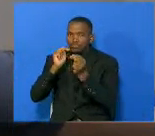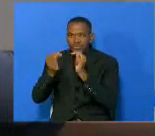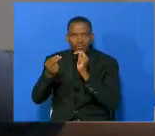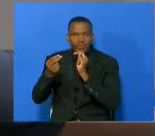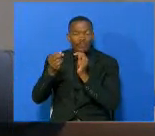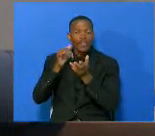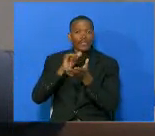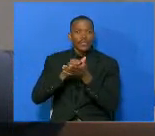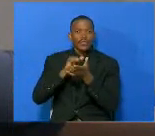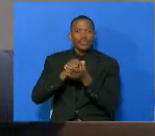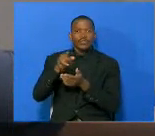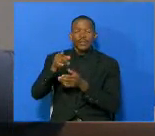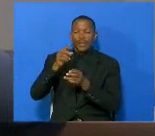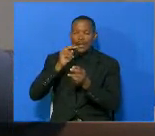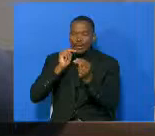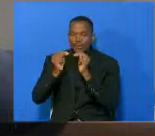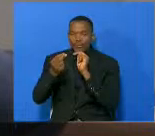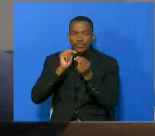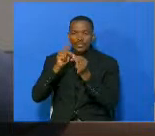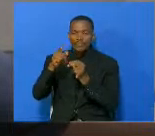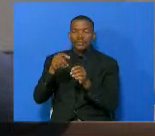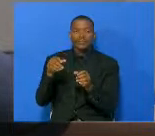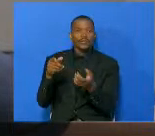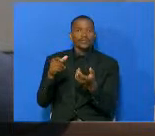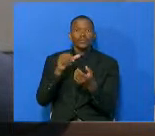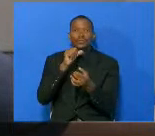the negotiations have not been completed.